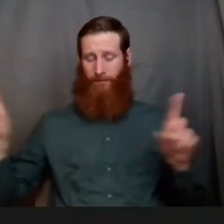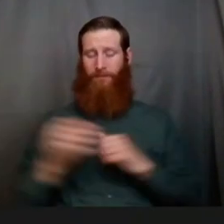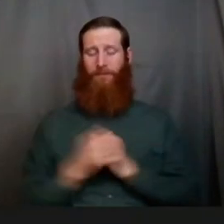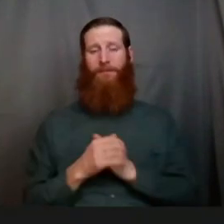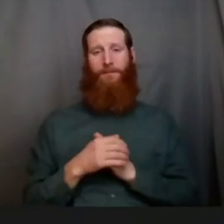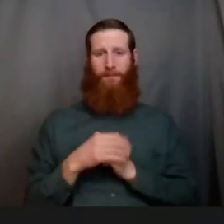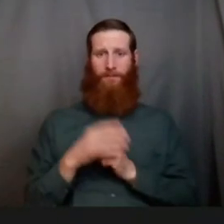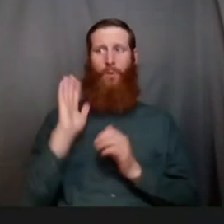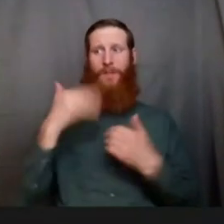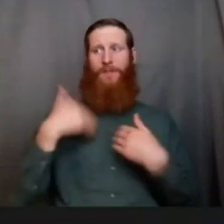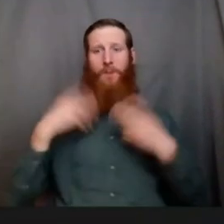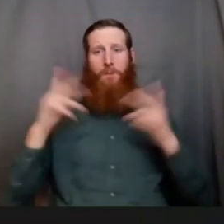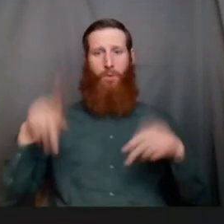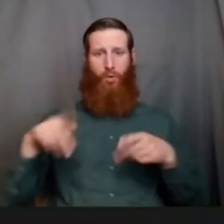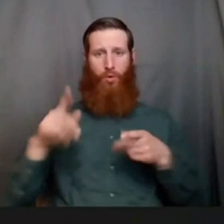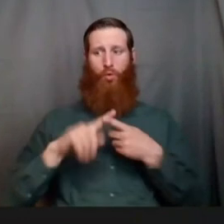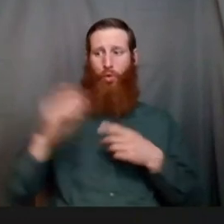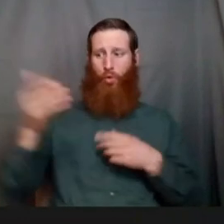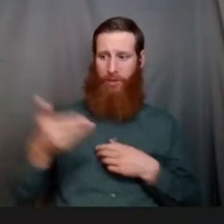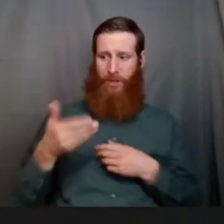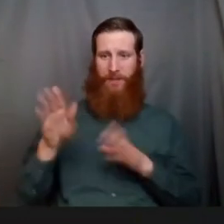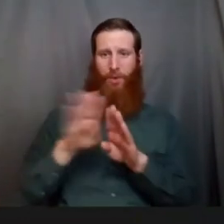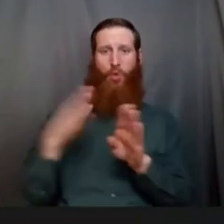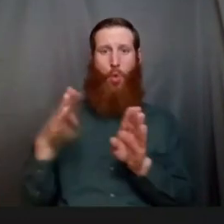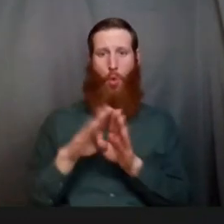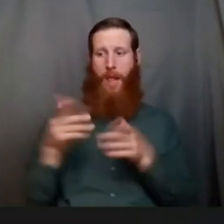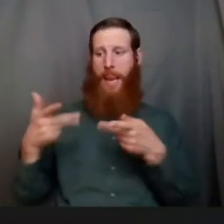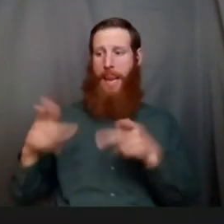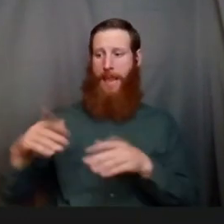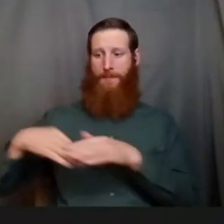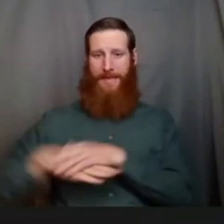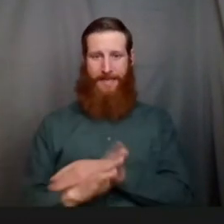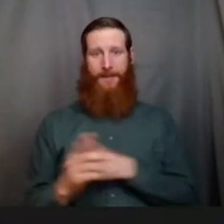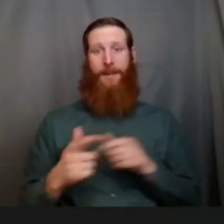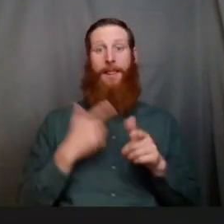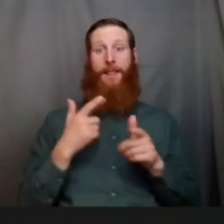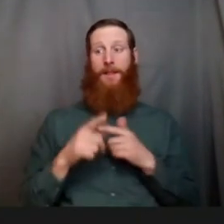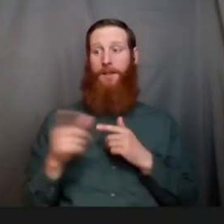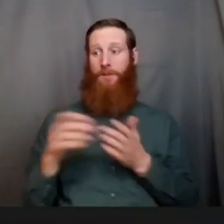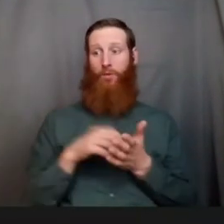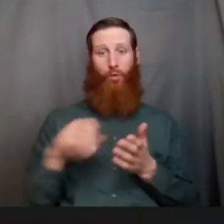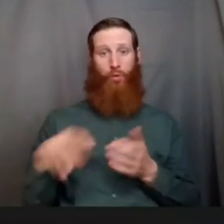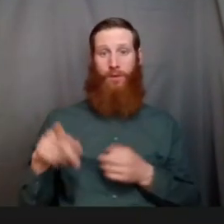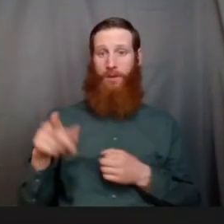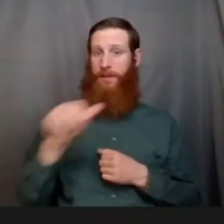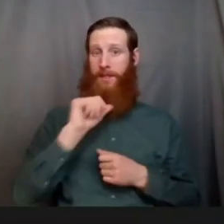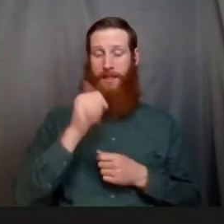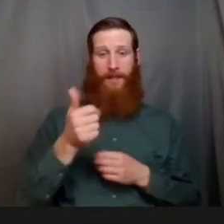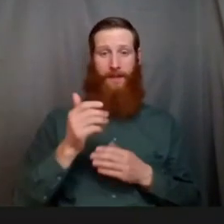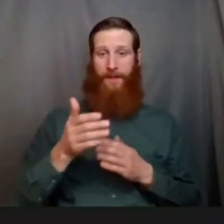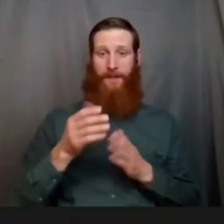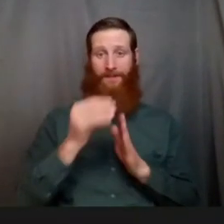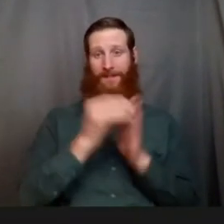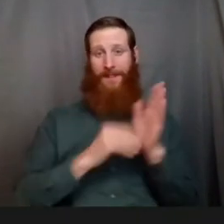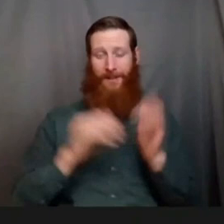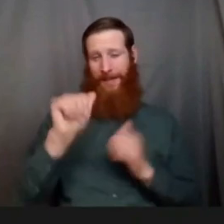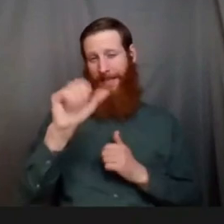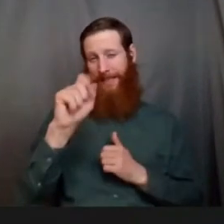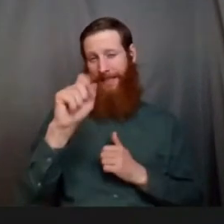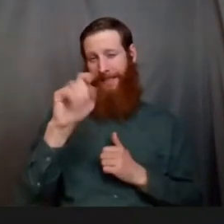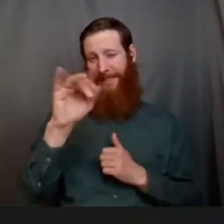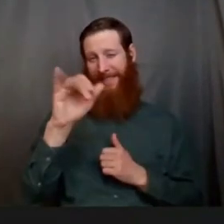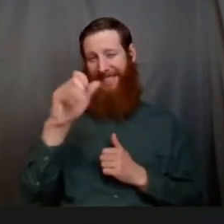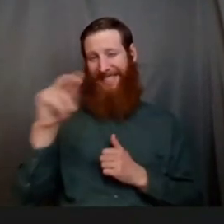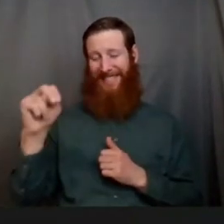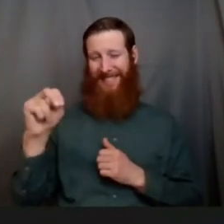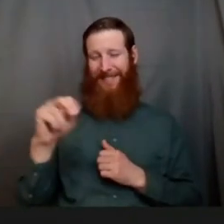them at the door to let them in. And then if students didn't fill out the attestation, or the families did not fill out the